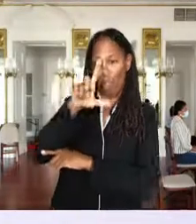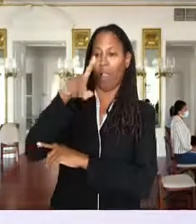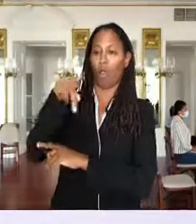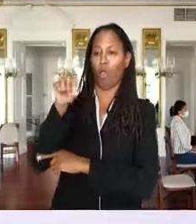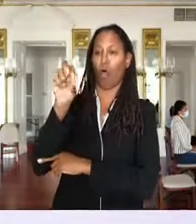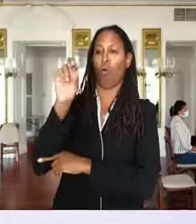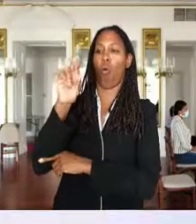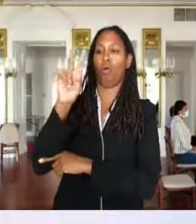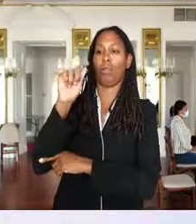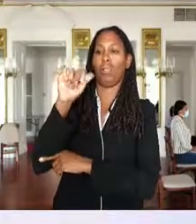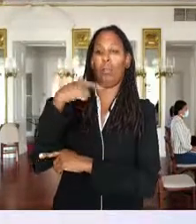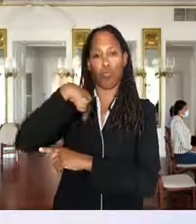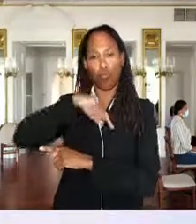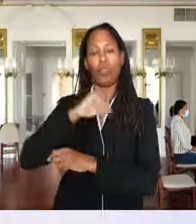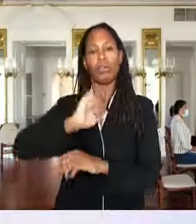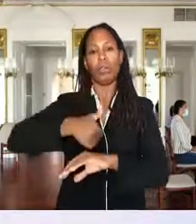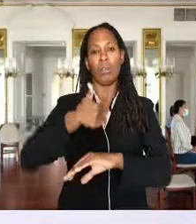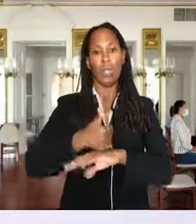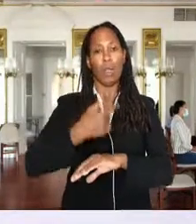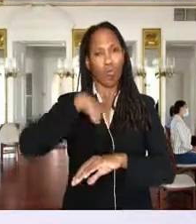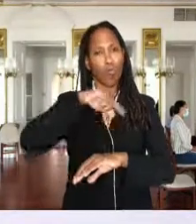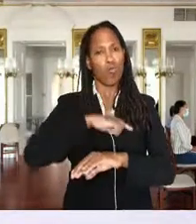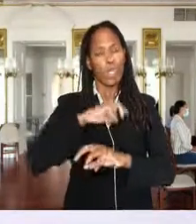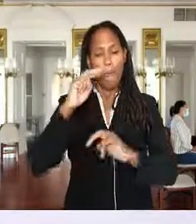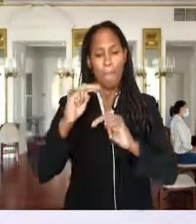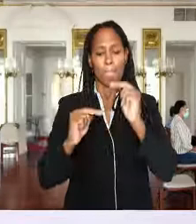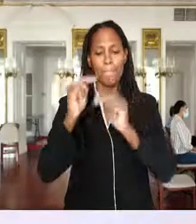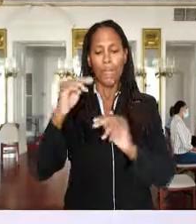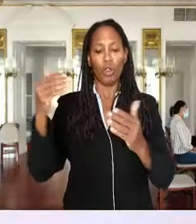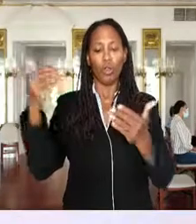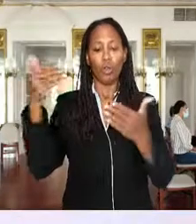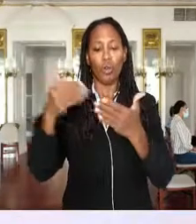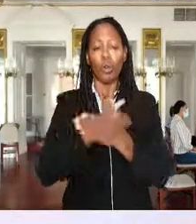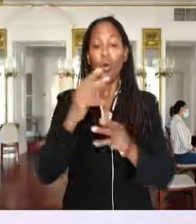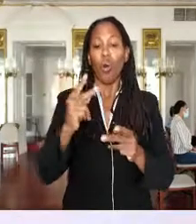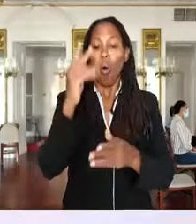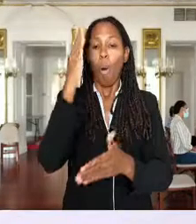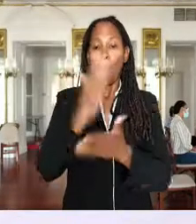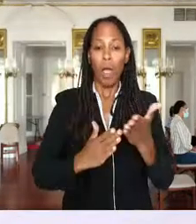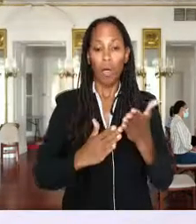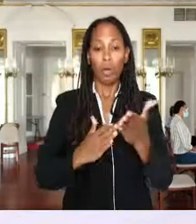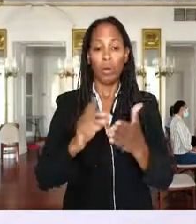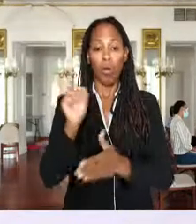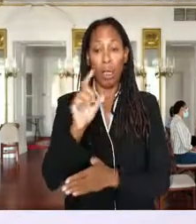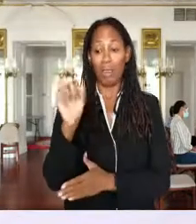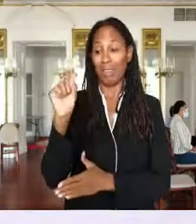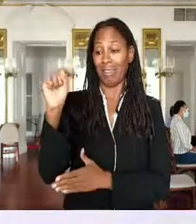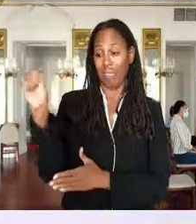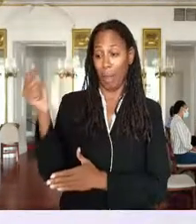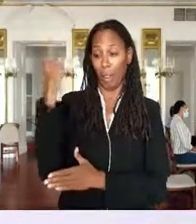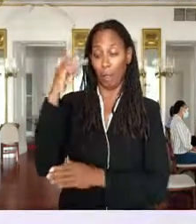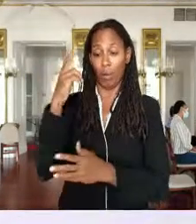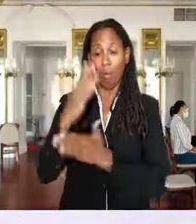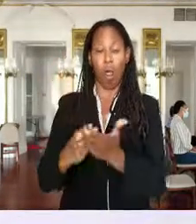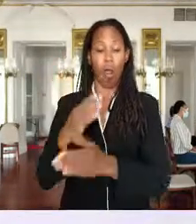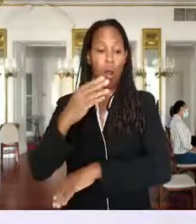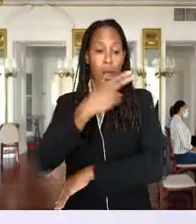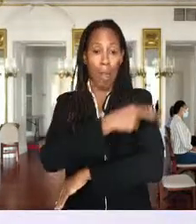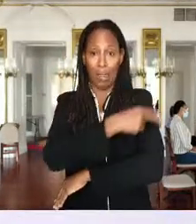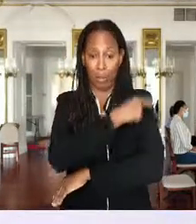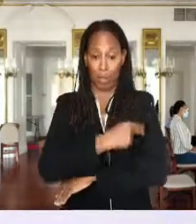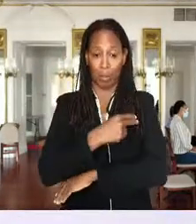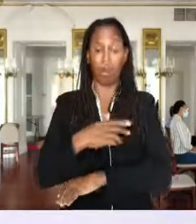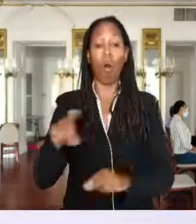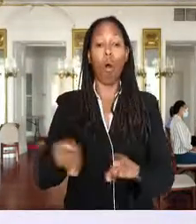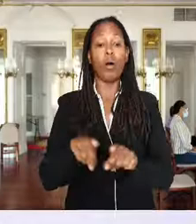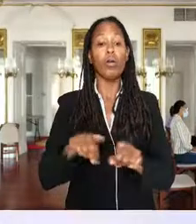needs, but we built an entirely new wing in St. Thomas, and we built another hospital's remote hospital here